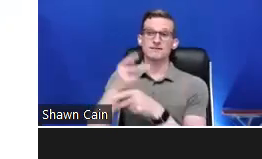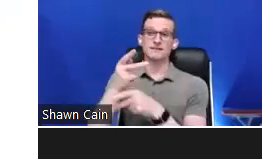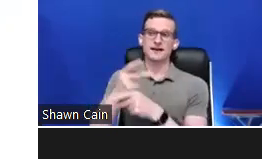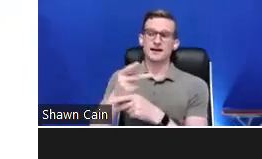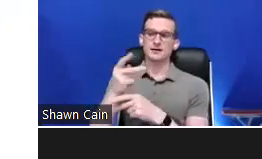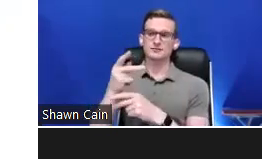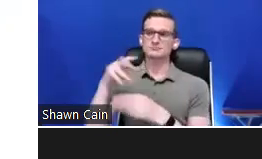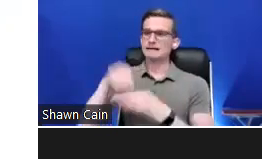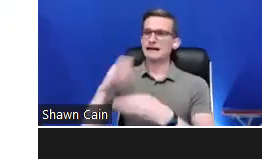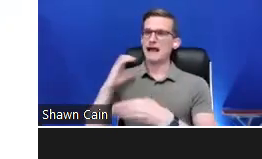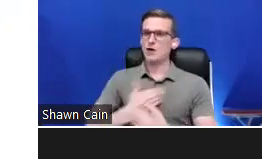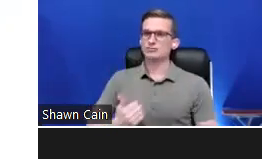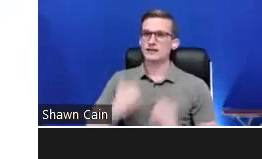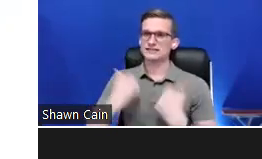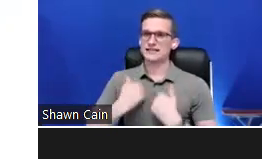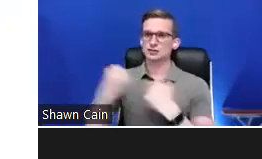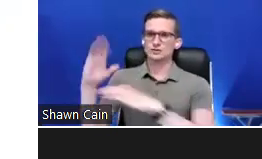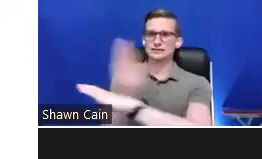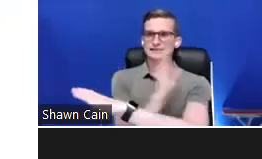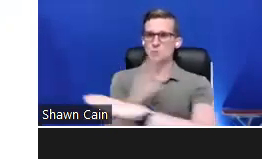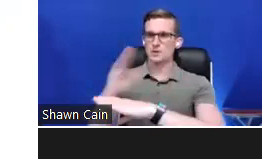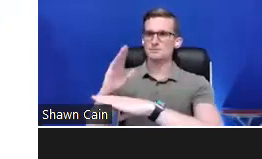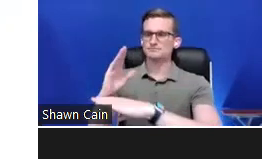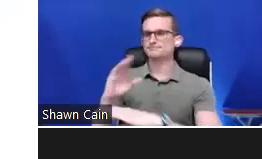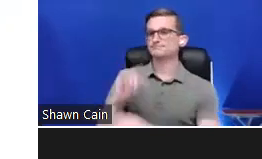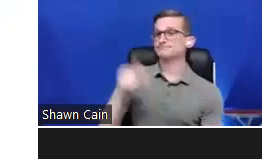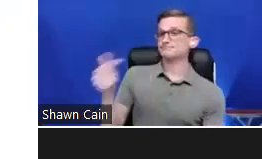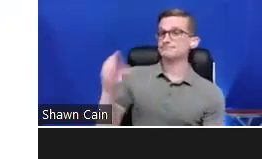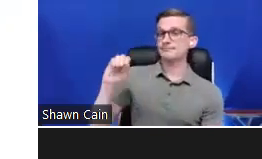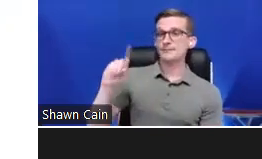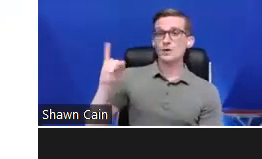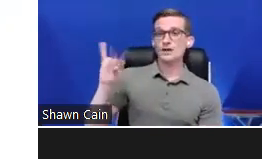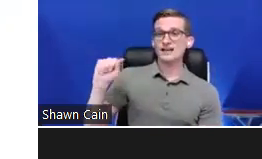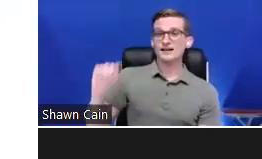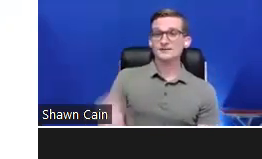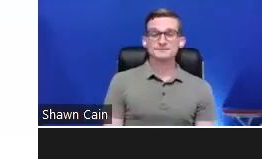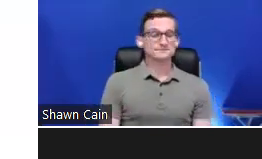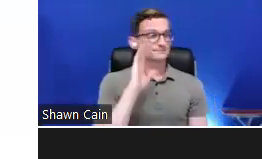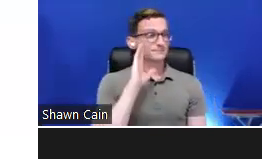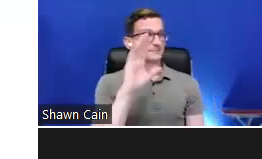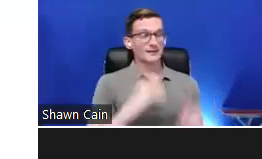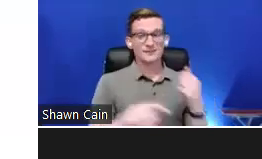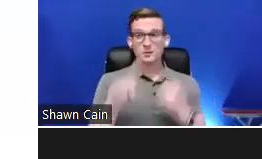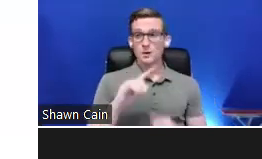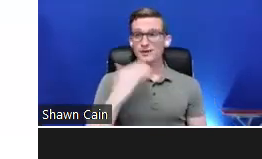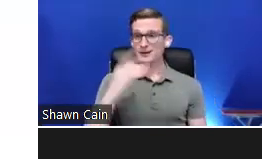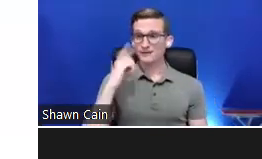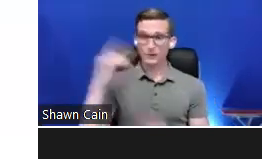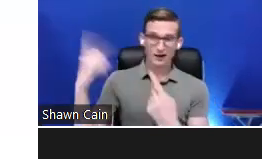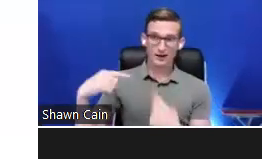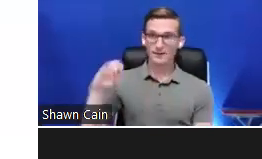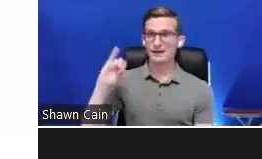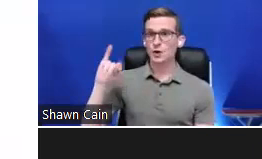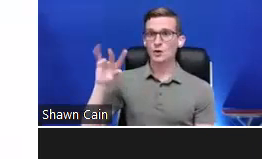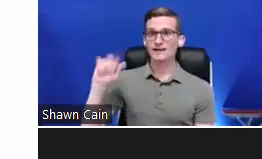continuum. And I will pass it over to Olivia. Hi, everyone. Thanks for being here. Olivia Zern. I